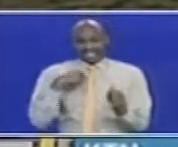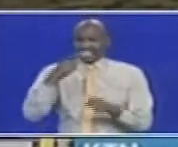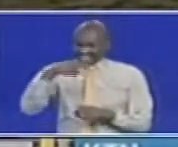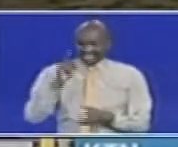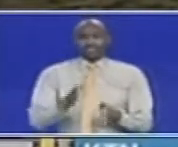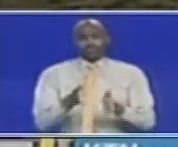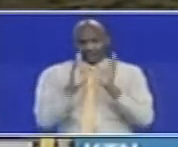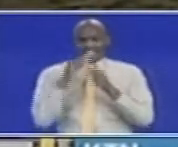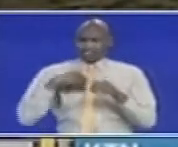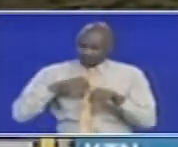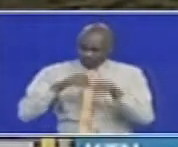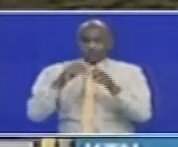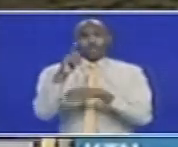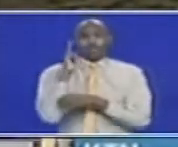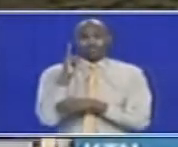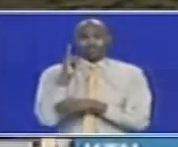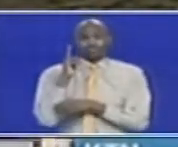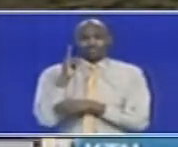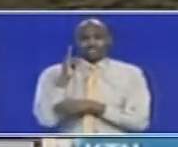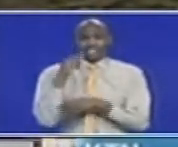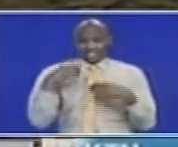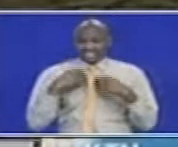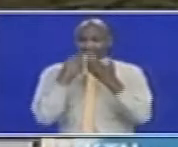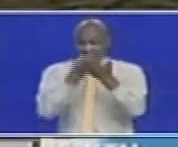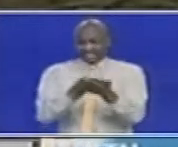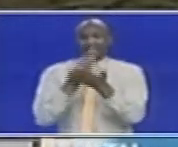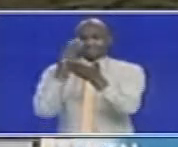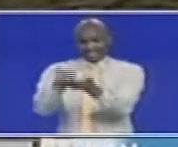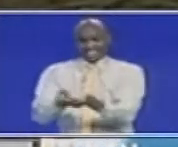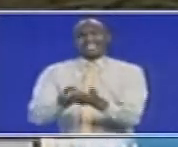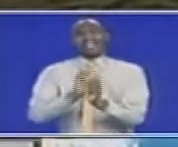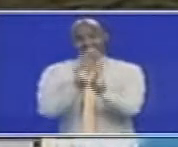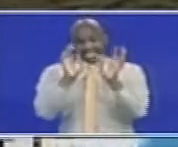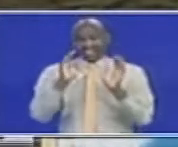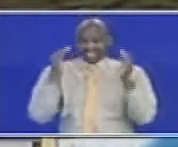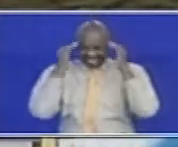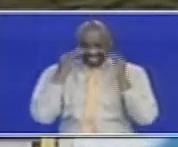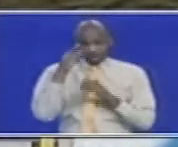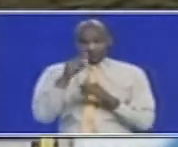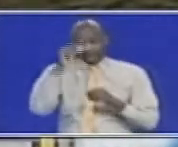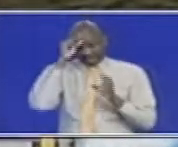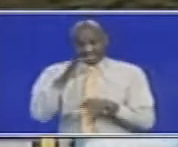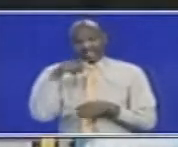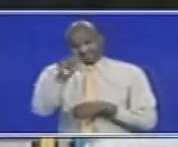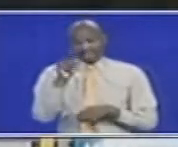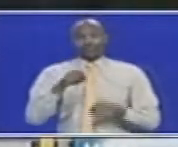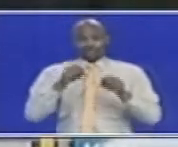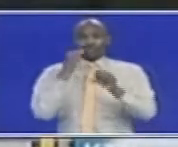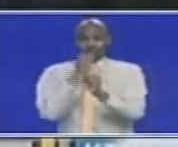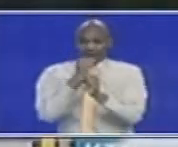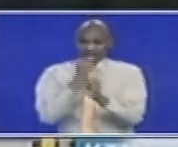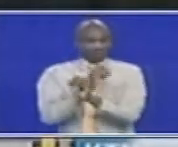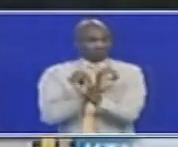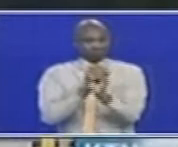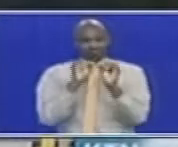manner, it followed the law, and it has presented a clear case of a governor who should not be sitting and discharging